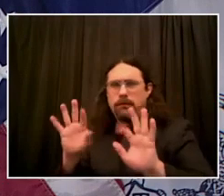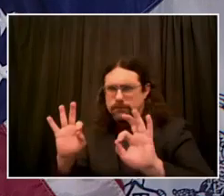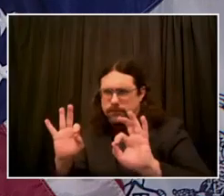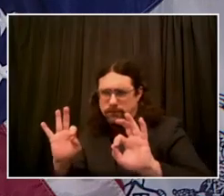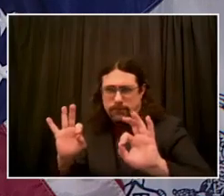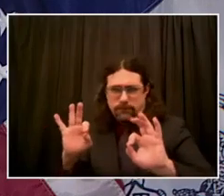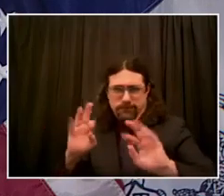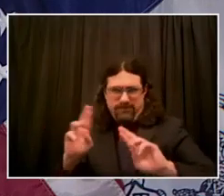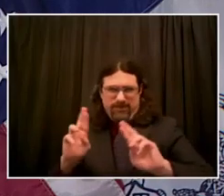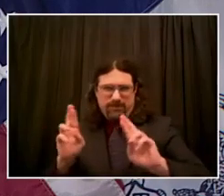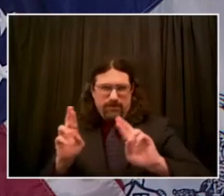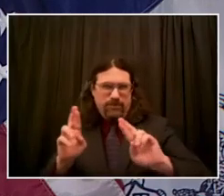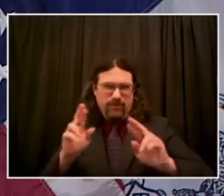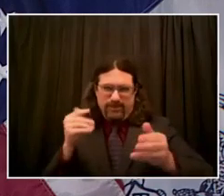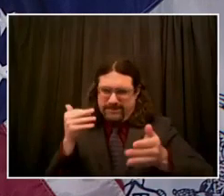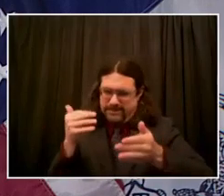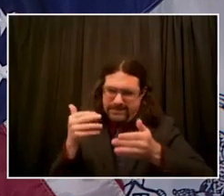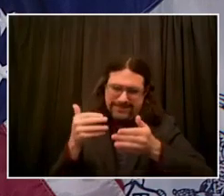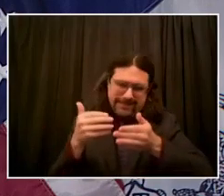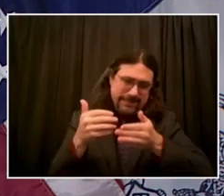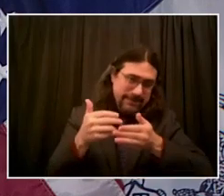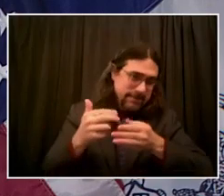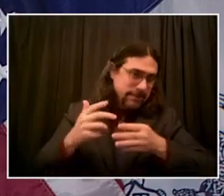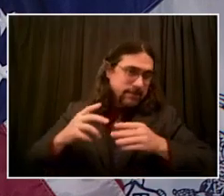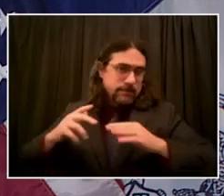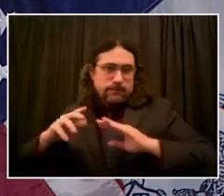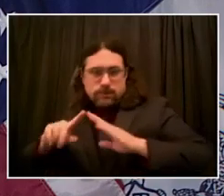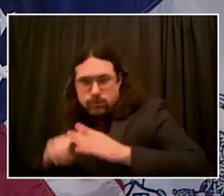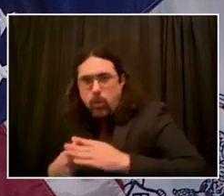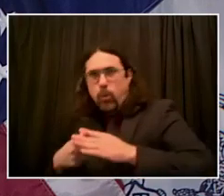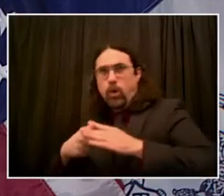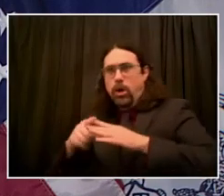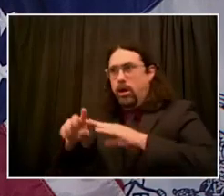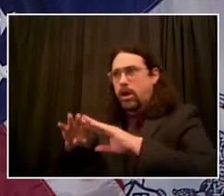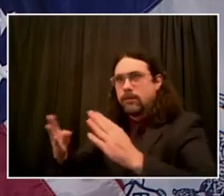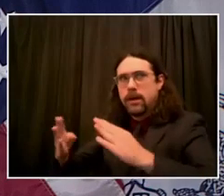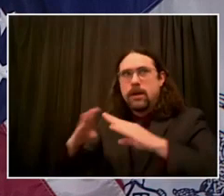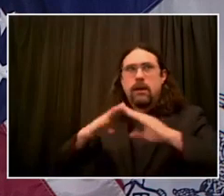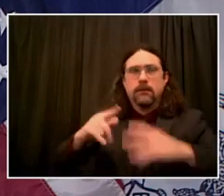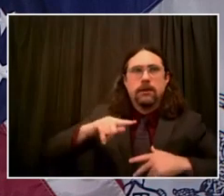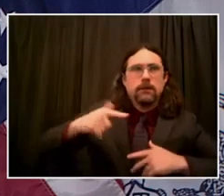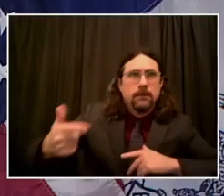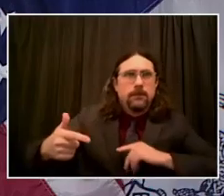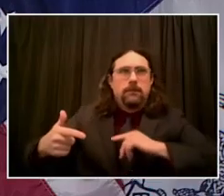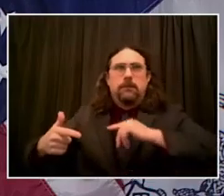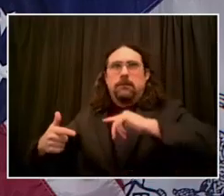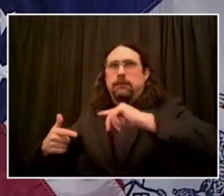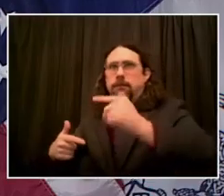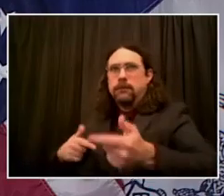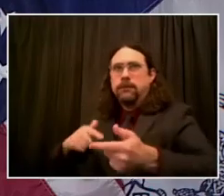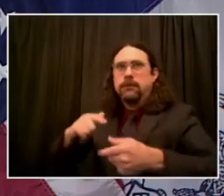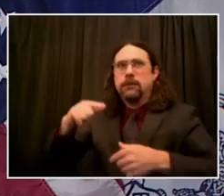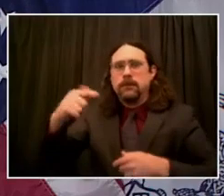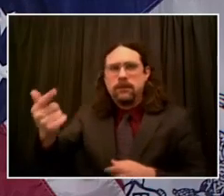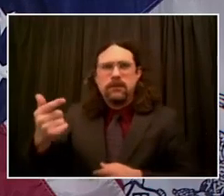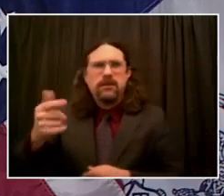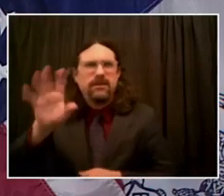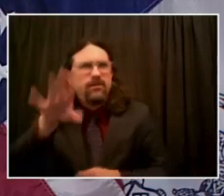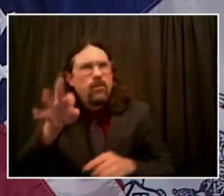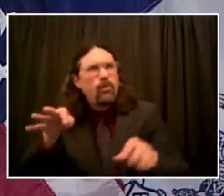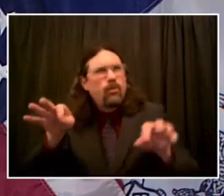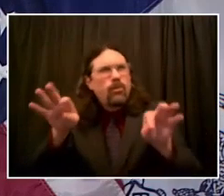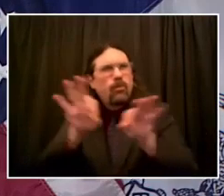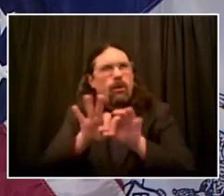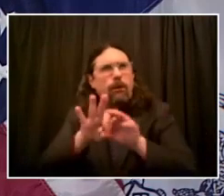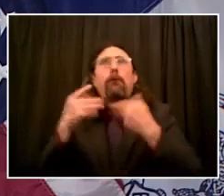our businesses can come back effectively, can come back quickly. We're talking about, as I said yesterday,